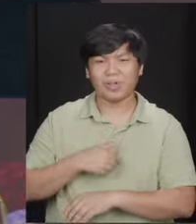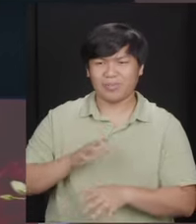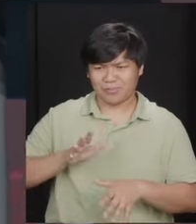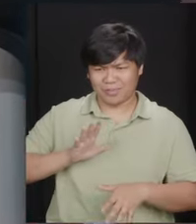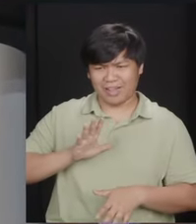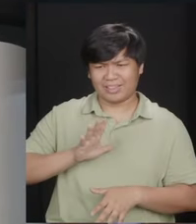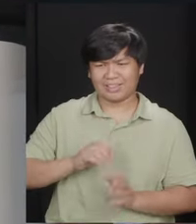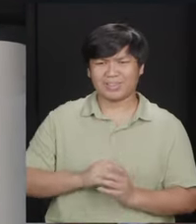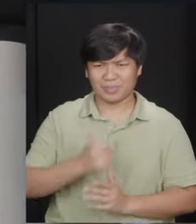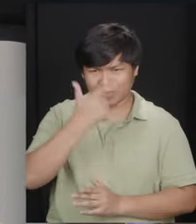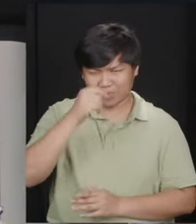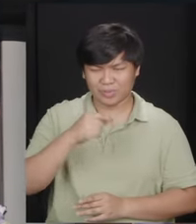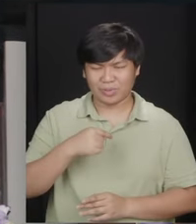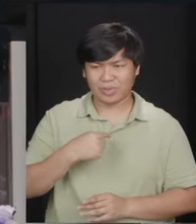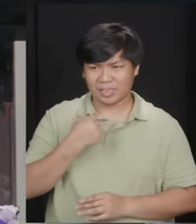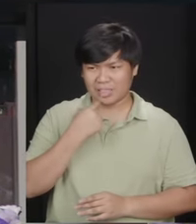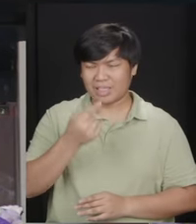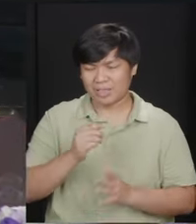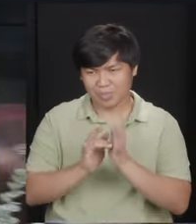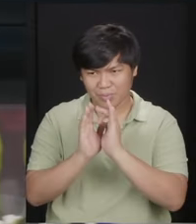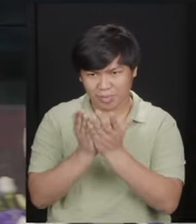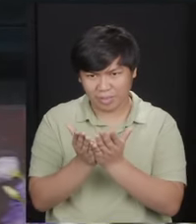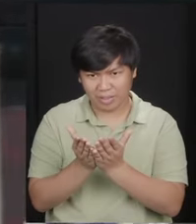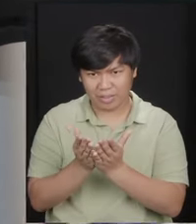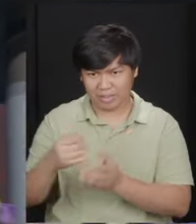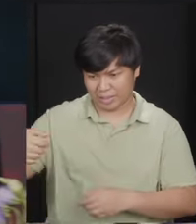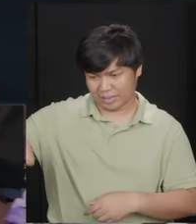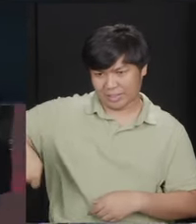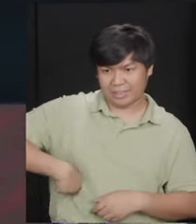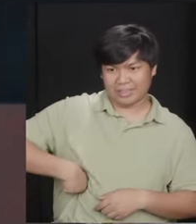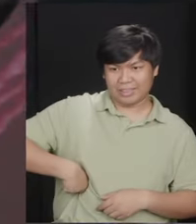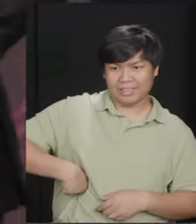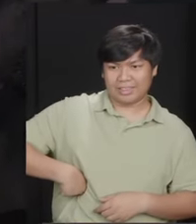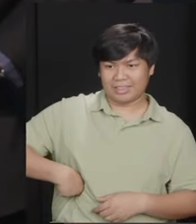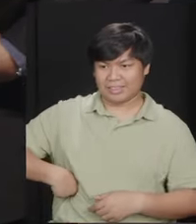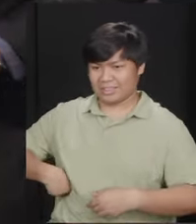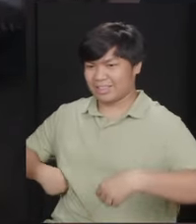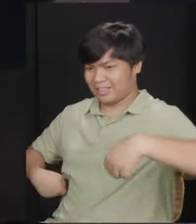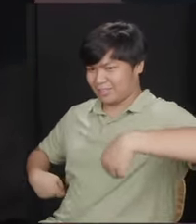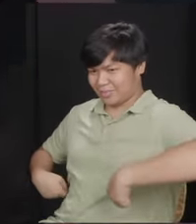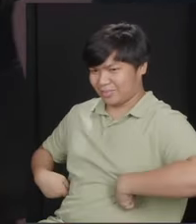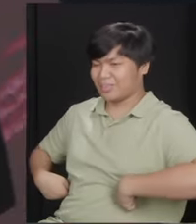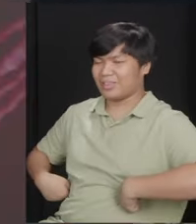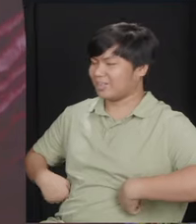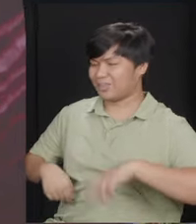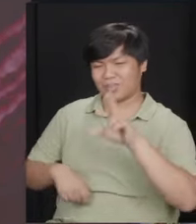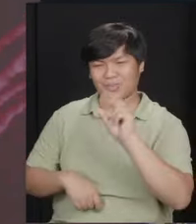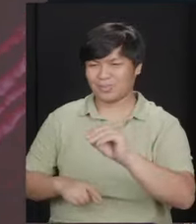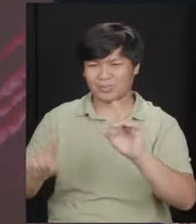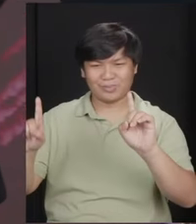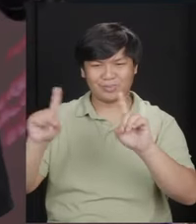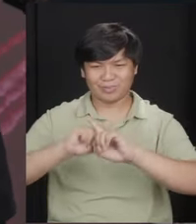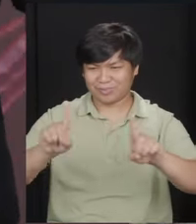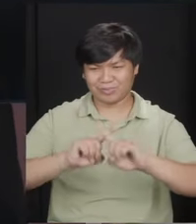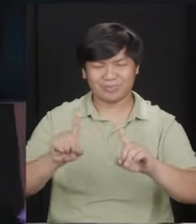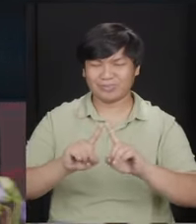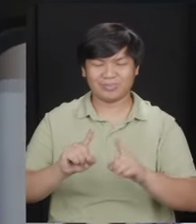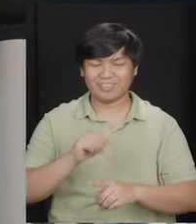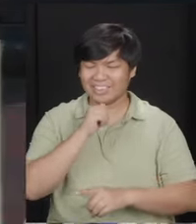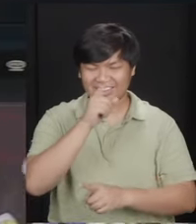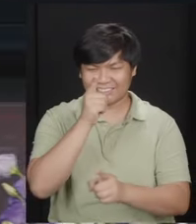it says in the Bible, turn the other cheek. You stab me on the right side, here's my left. That's not what it means,